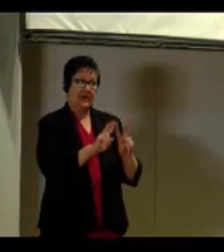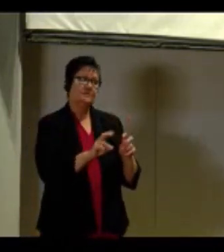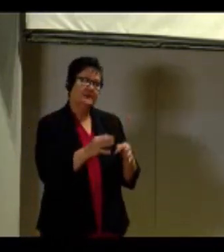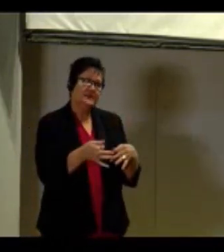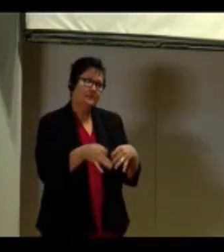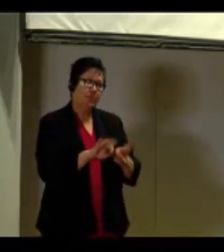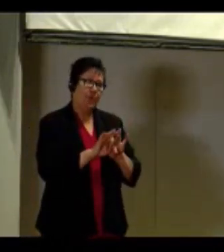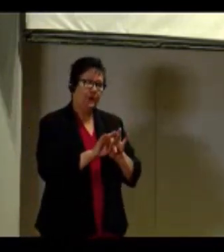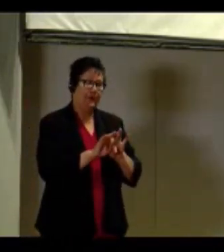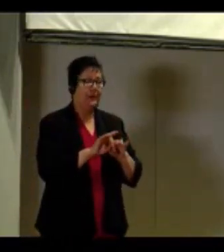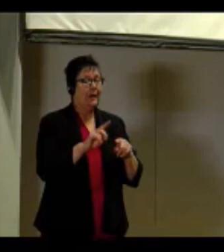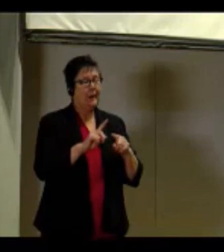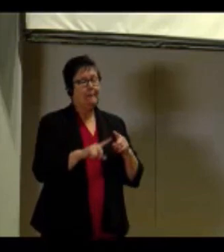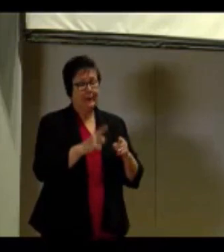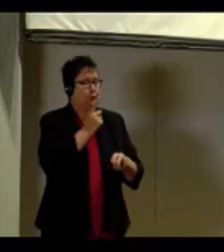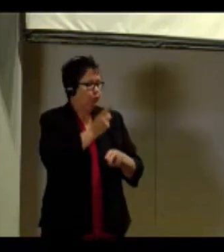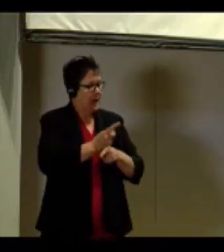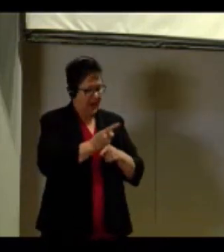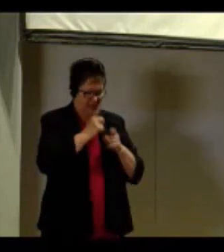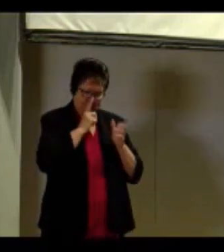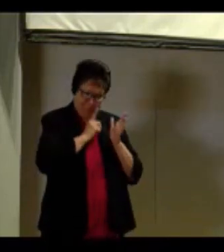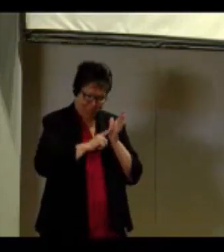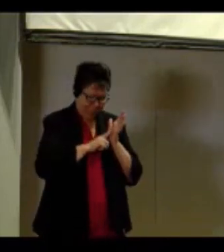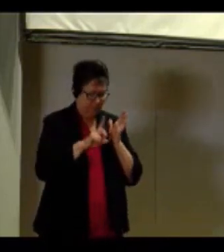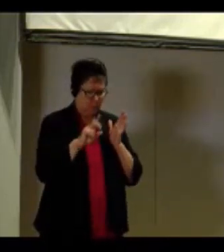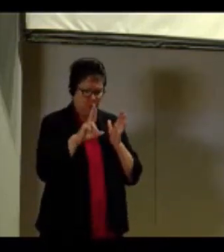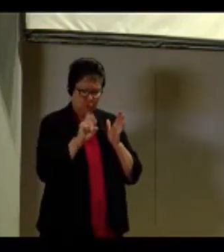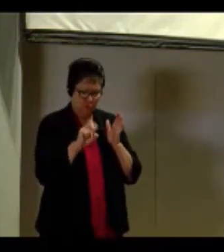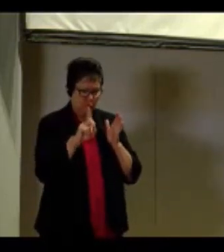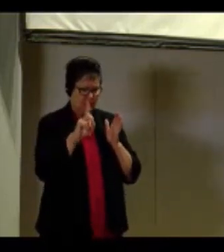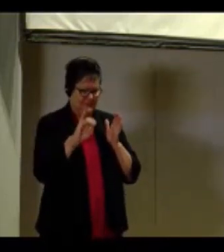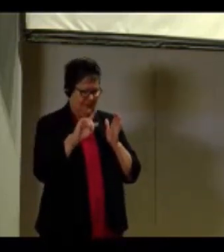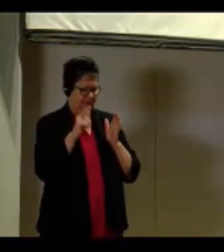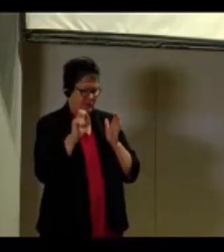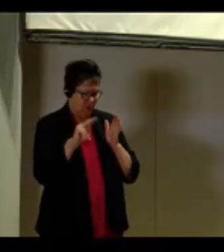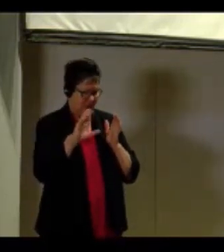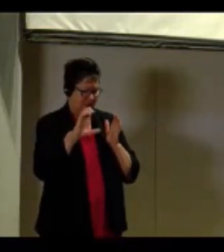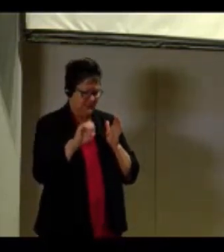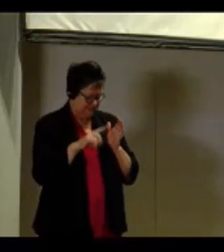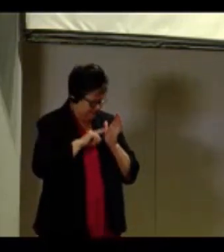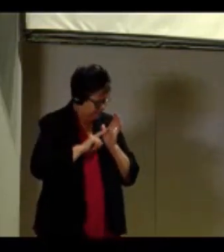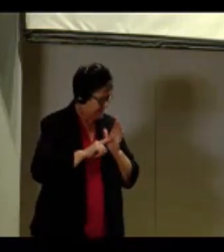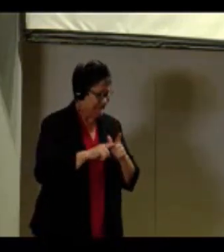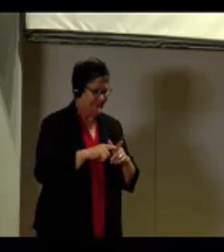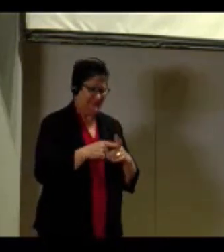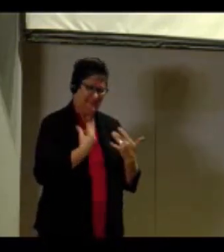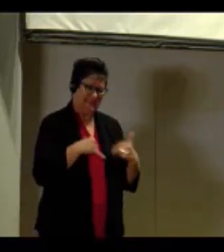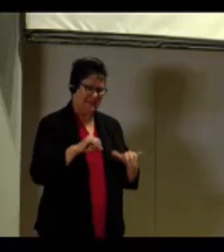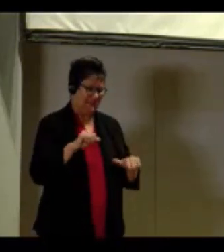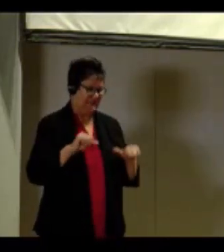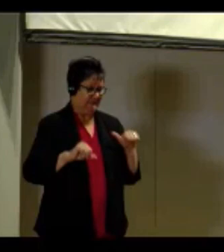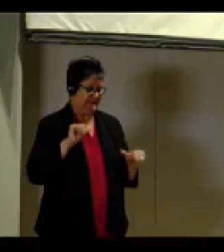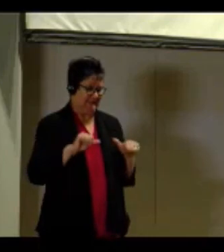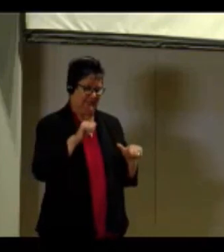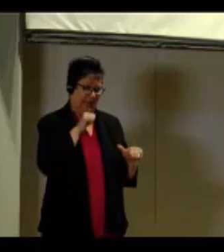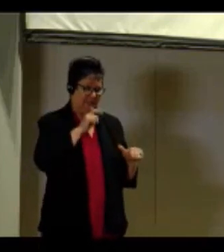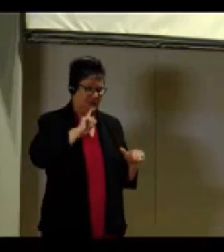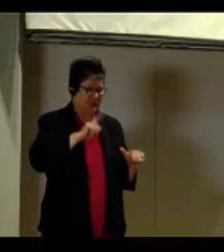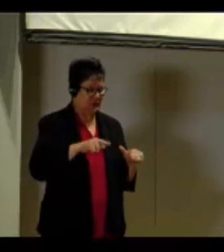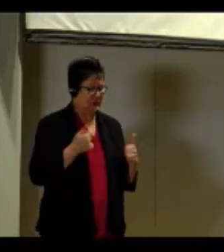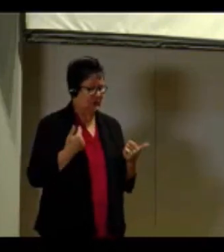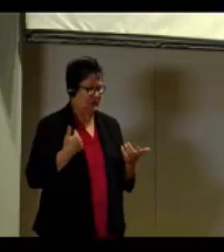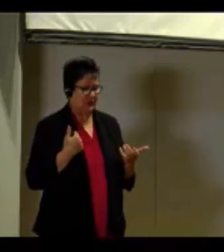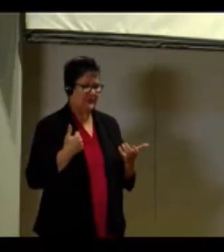it. At the end of the day, you do your due diligence, and if you still can't say for sure whether you can make something available, you know,